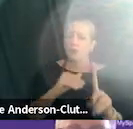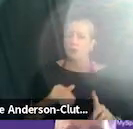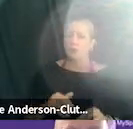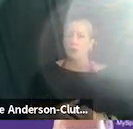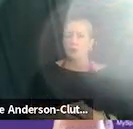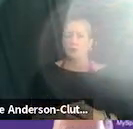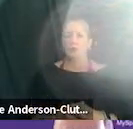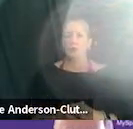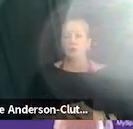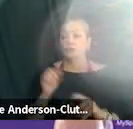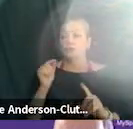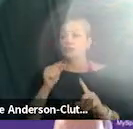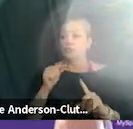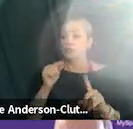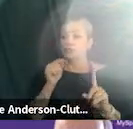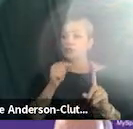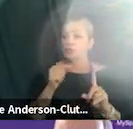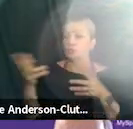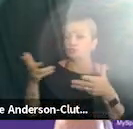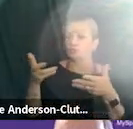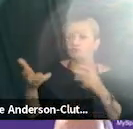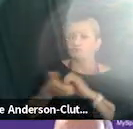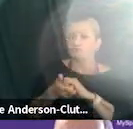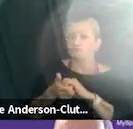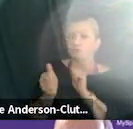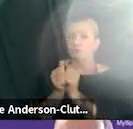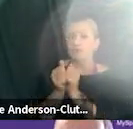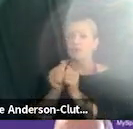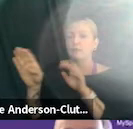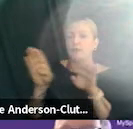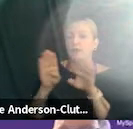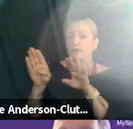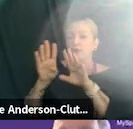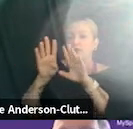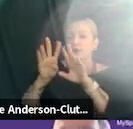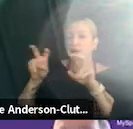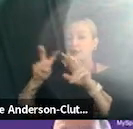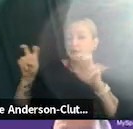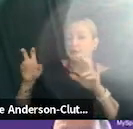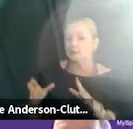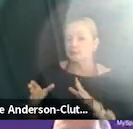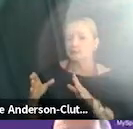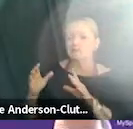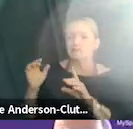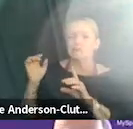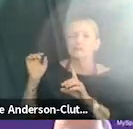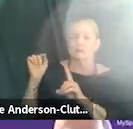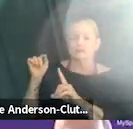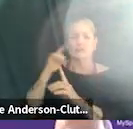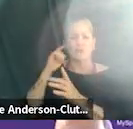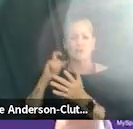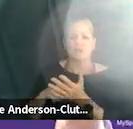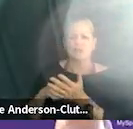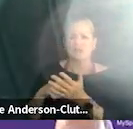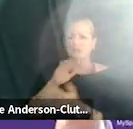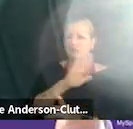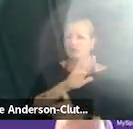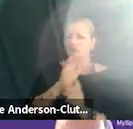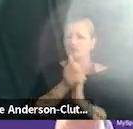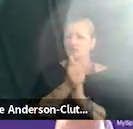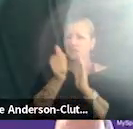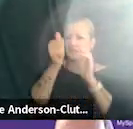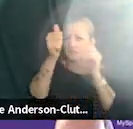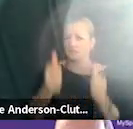analyst that was working with her and her family had noticed a significant deterioration. She had stopped speaking essentially. Now, whether she